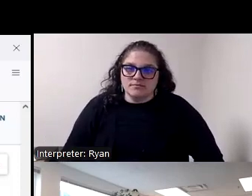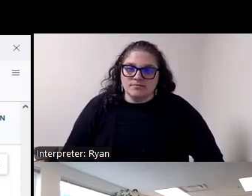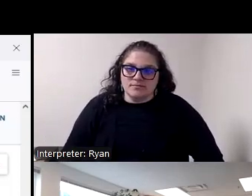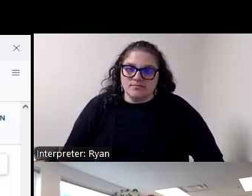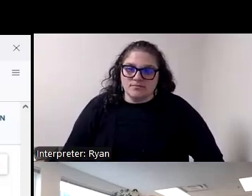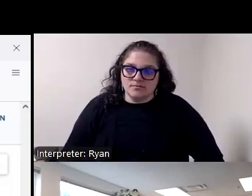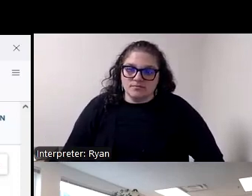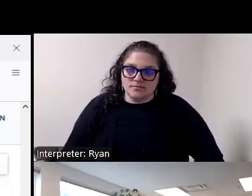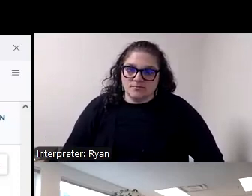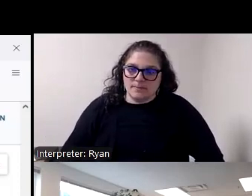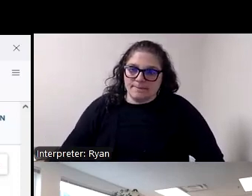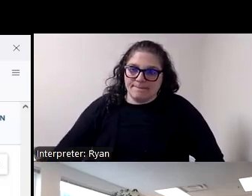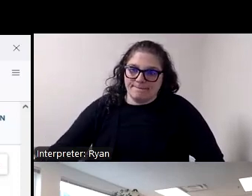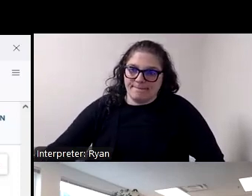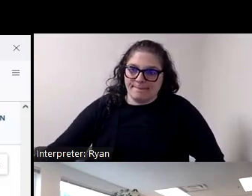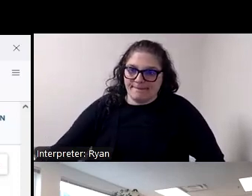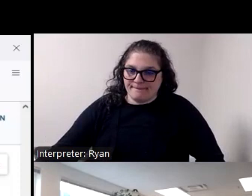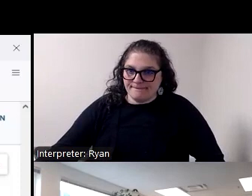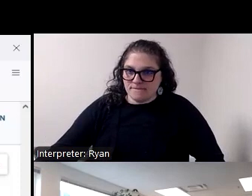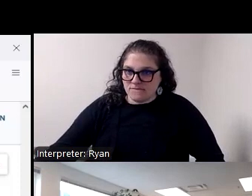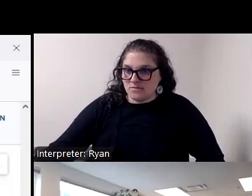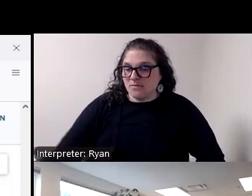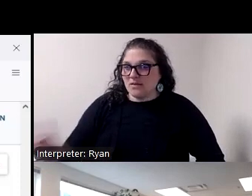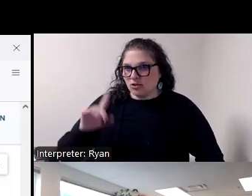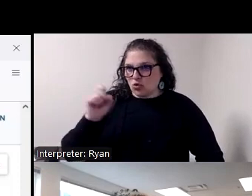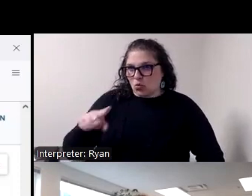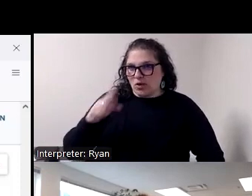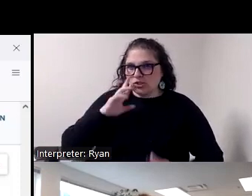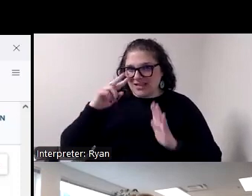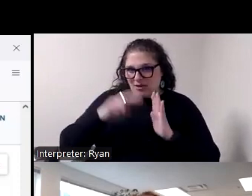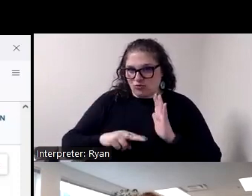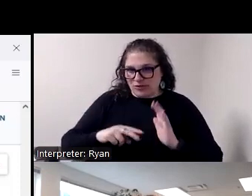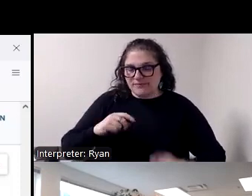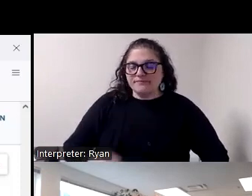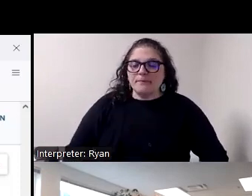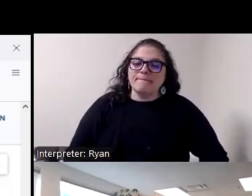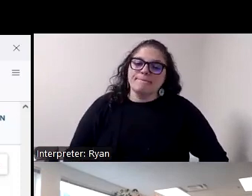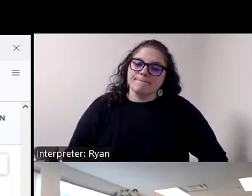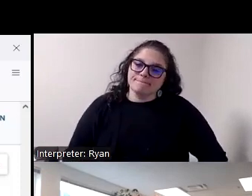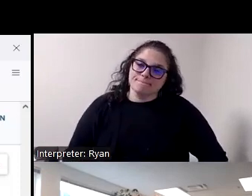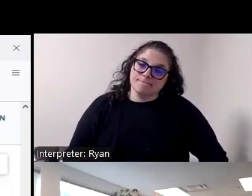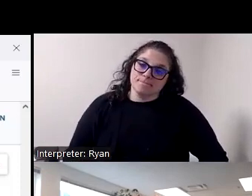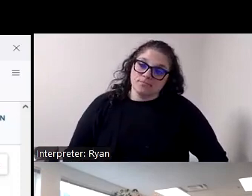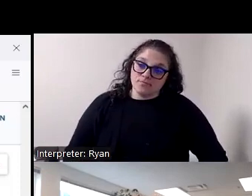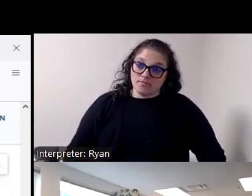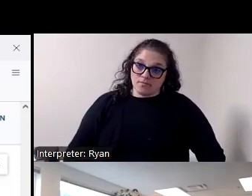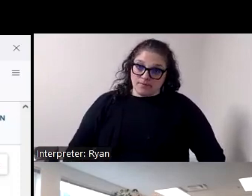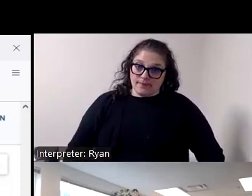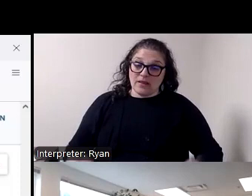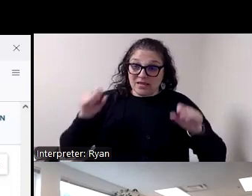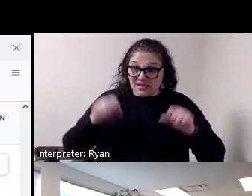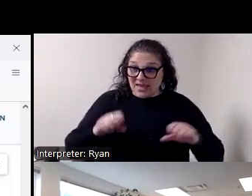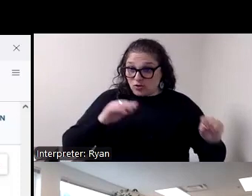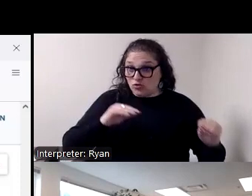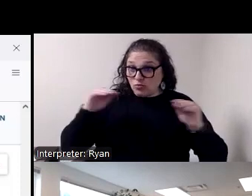Yes. Cool. So there's some questions that come in, so I'll read them one by one Sure. for you. Okay. Can you move the